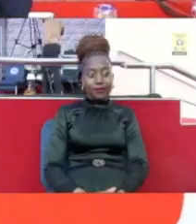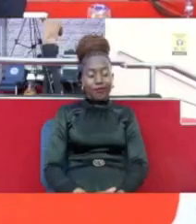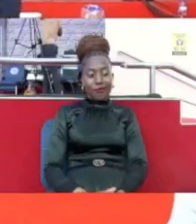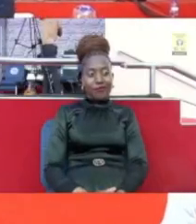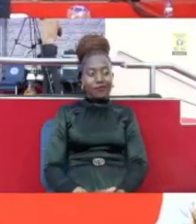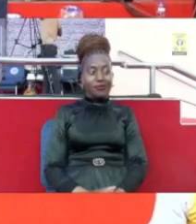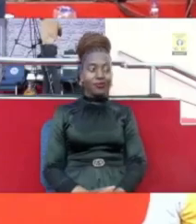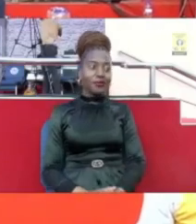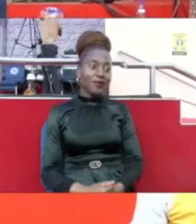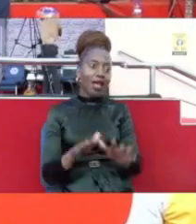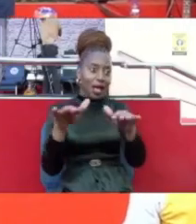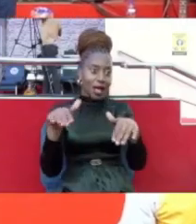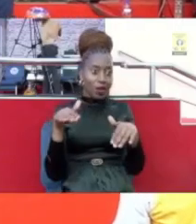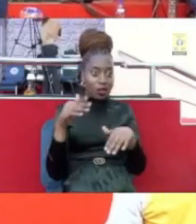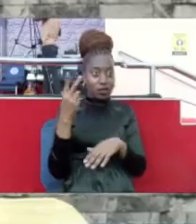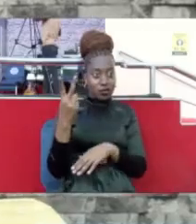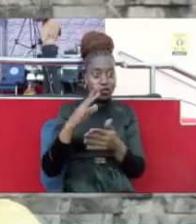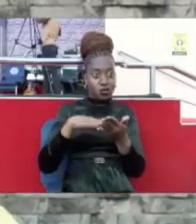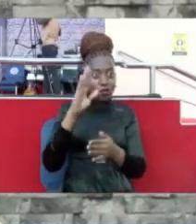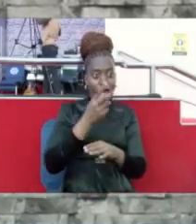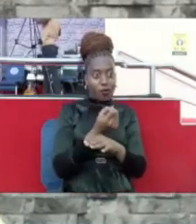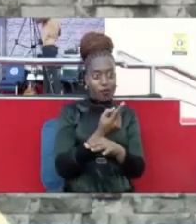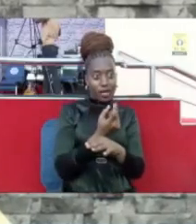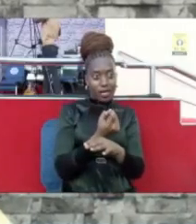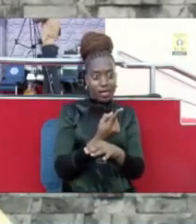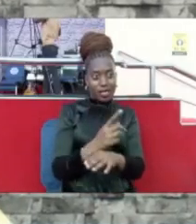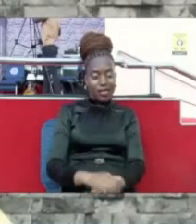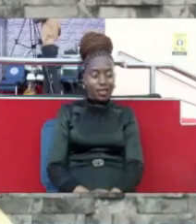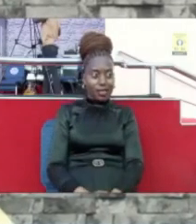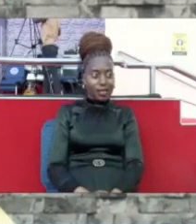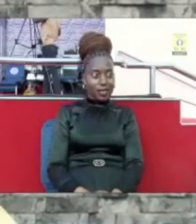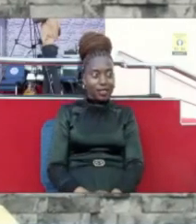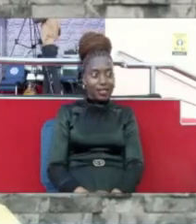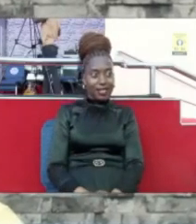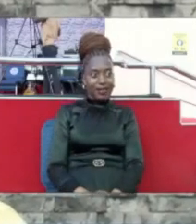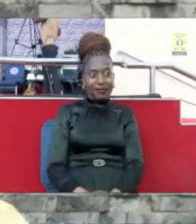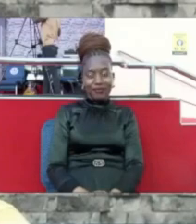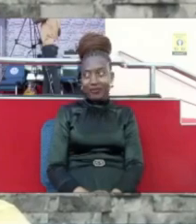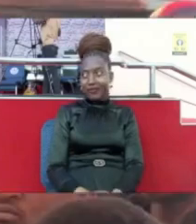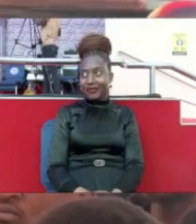I'm going to wait for two more minutes. Nitangoja dakika zingine mbili hivi.